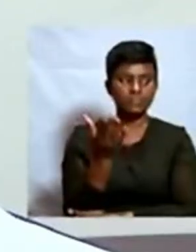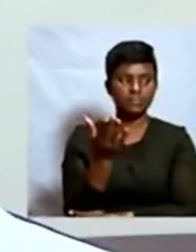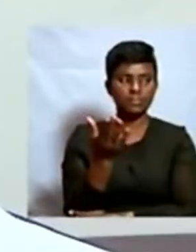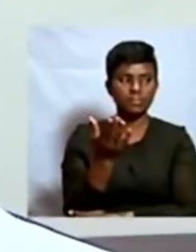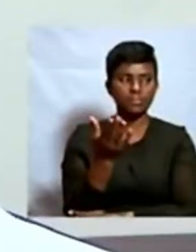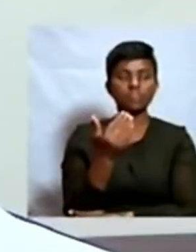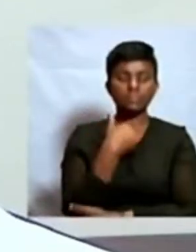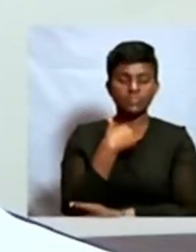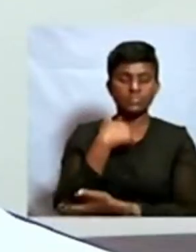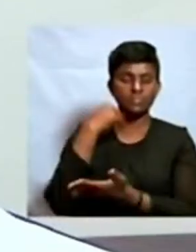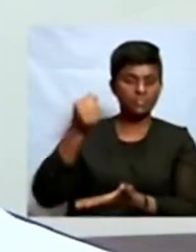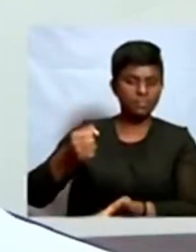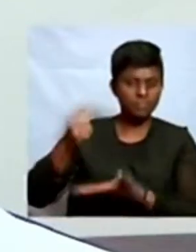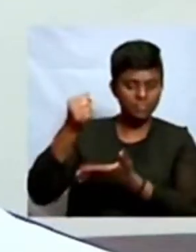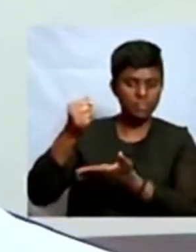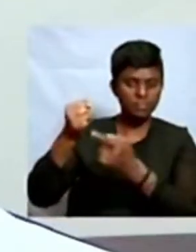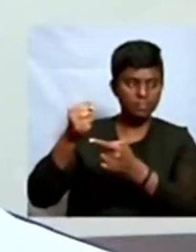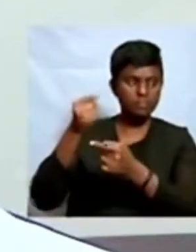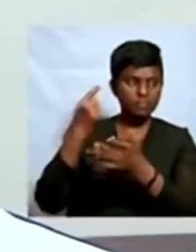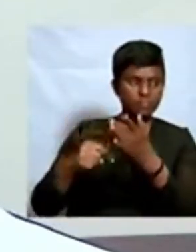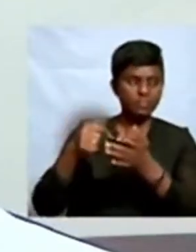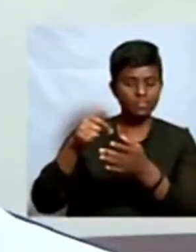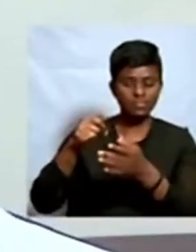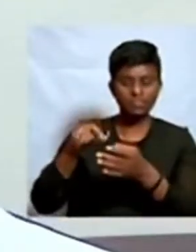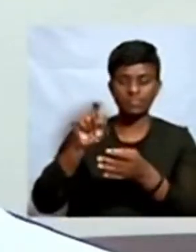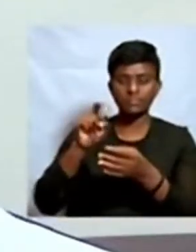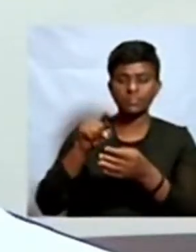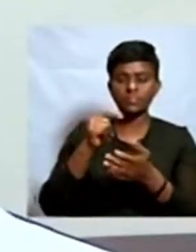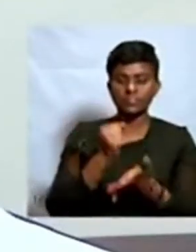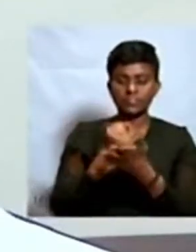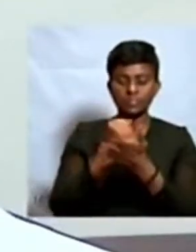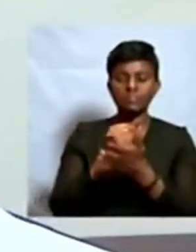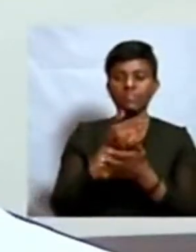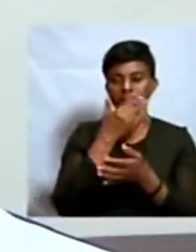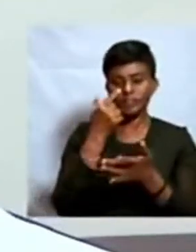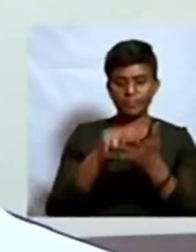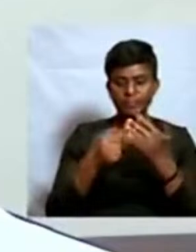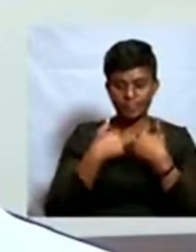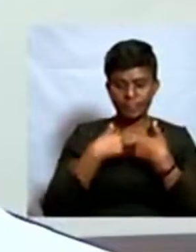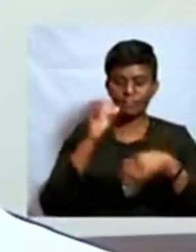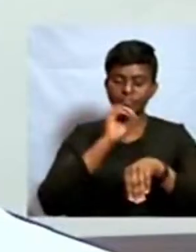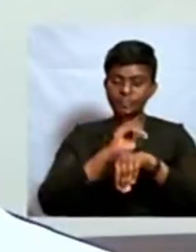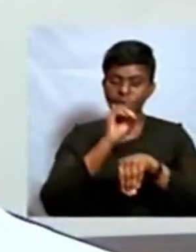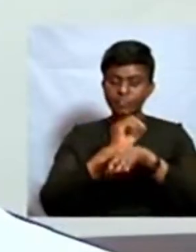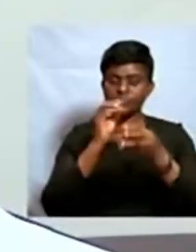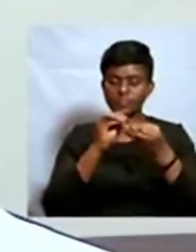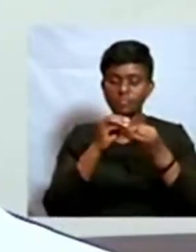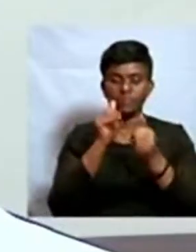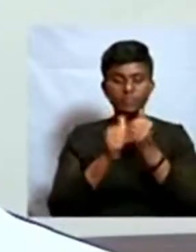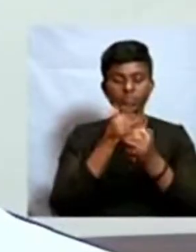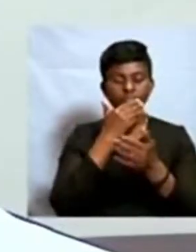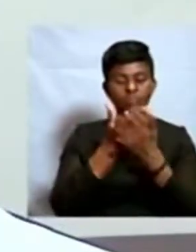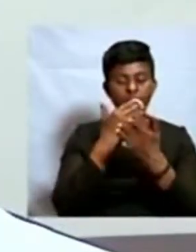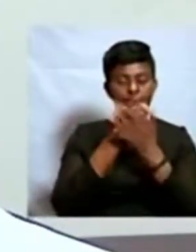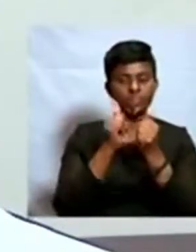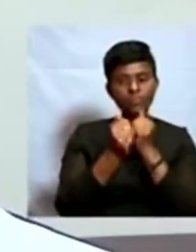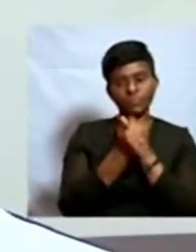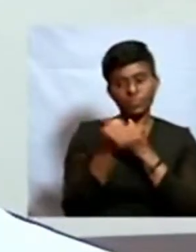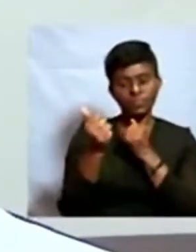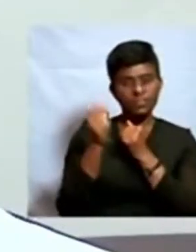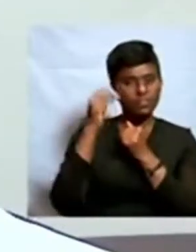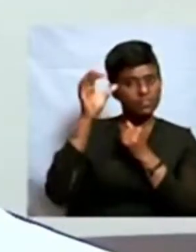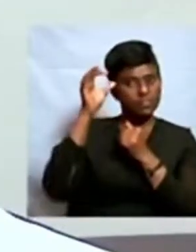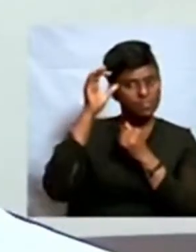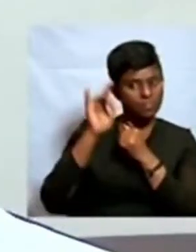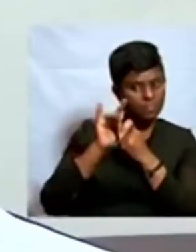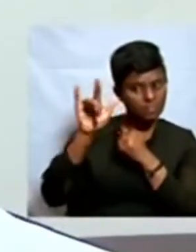because there is a budgetary issue that needs to be covered. So they must have that opportunity, which is consistent with other civil aviation